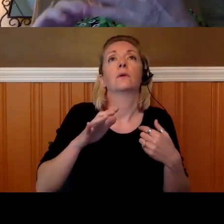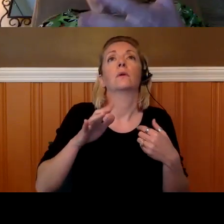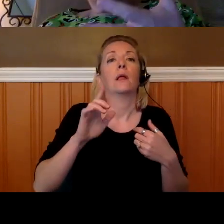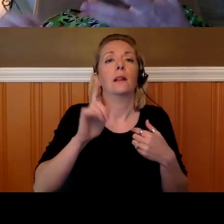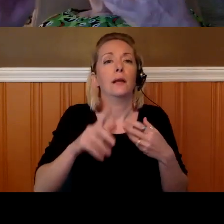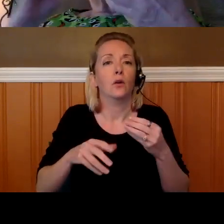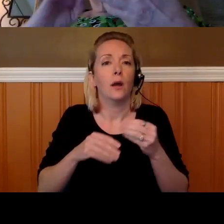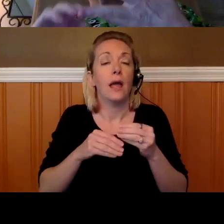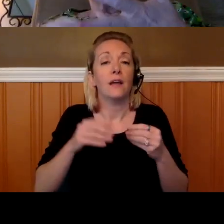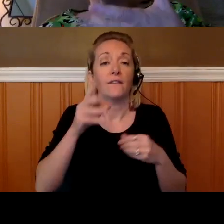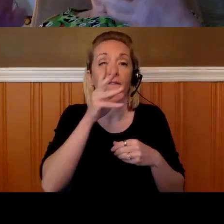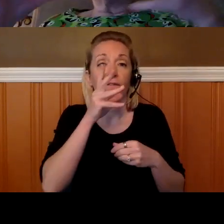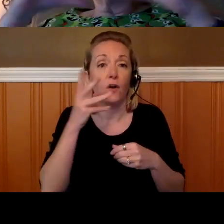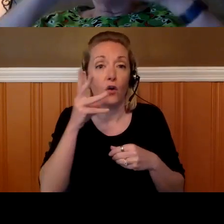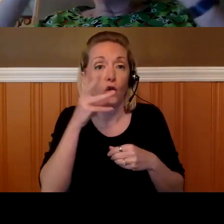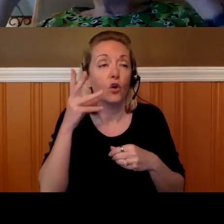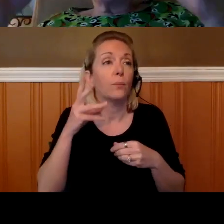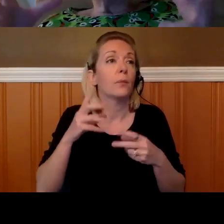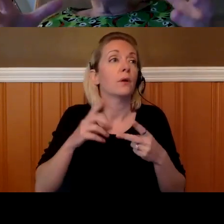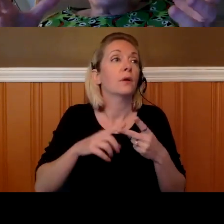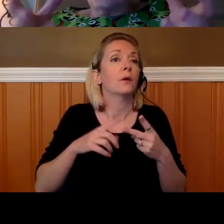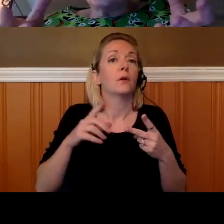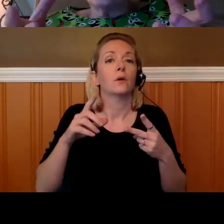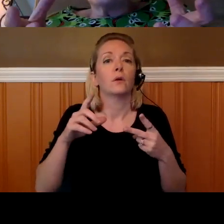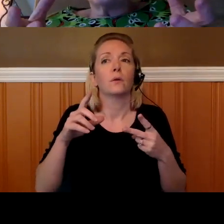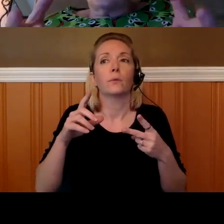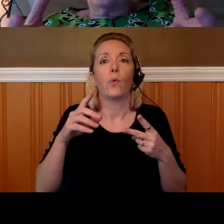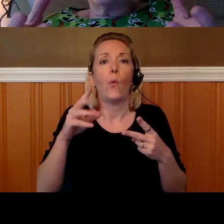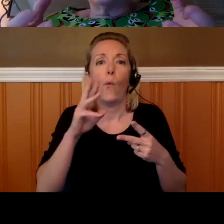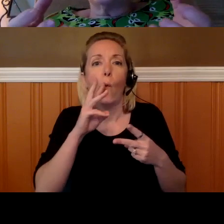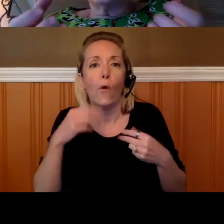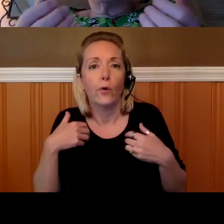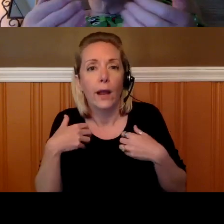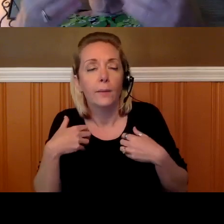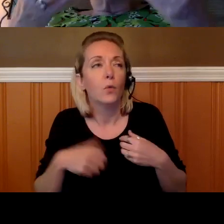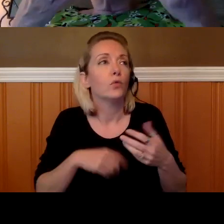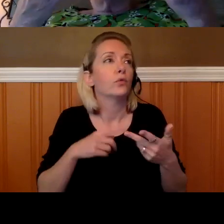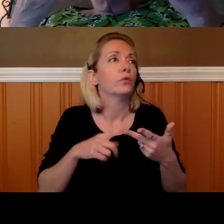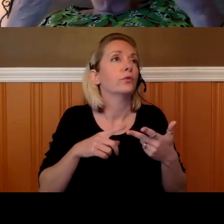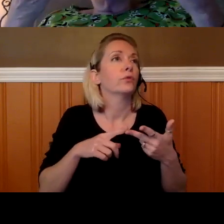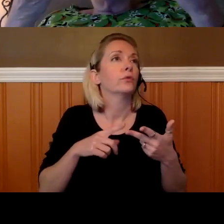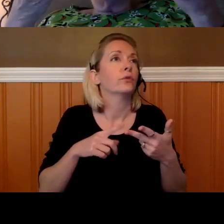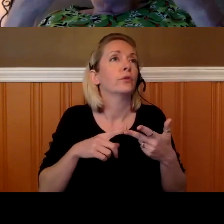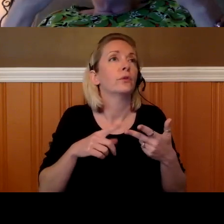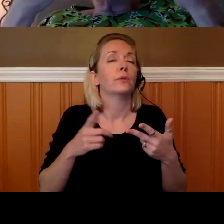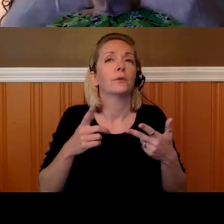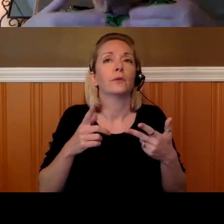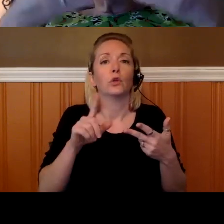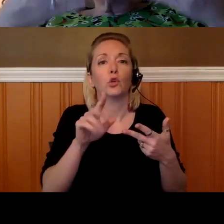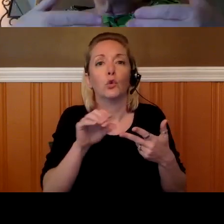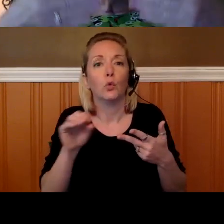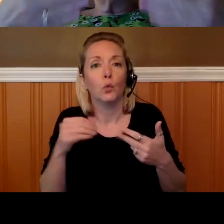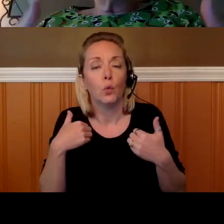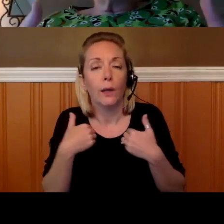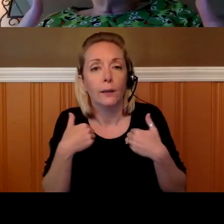zoo animals, you know, all different kinds of categories of animals. So as soon as something new is put on